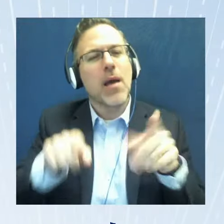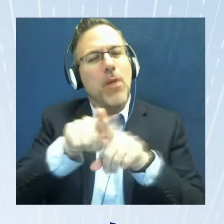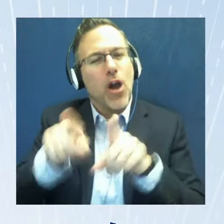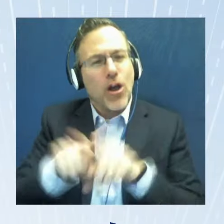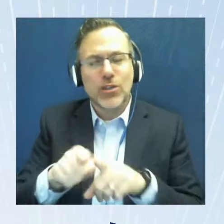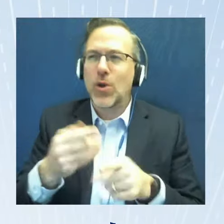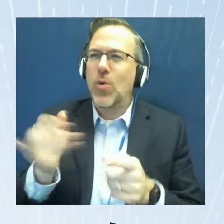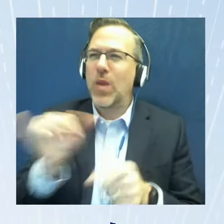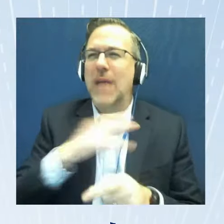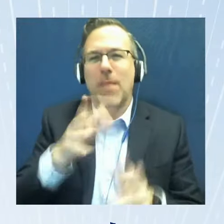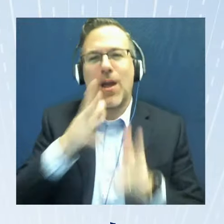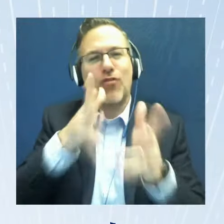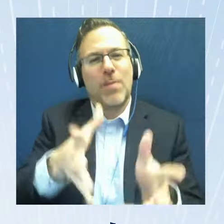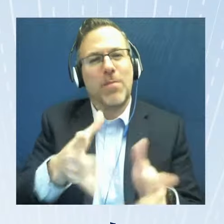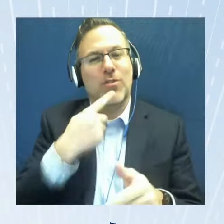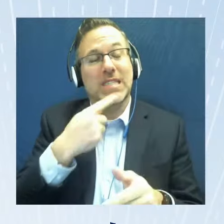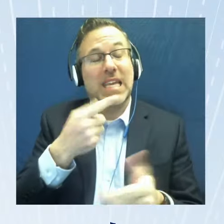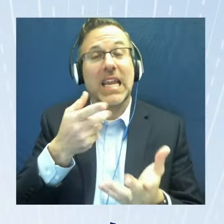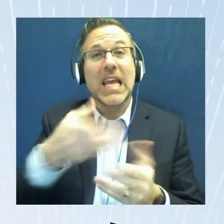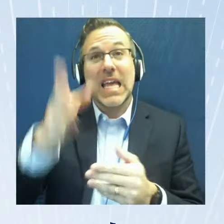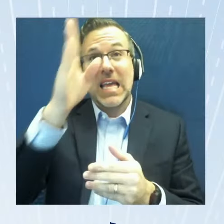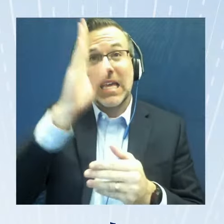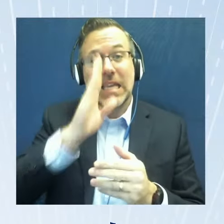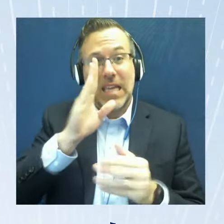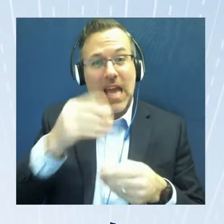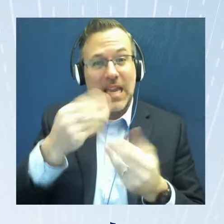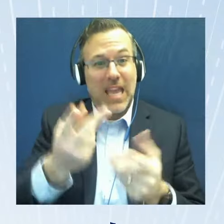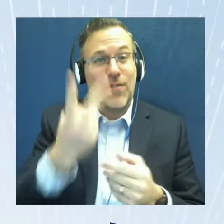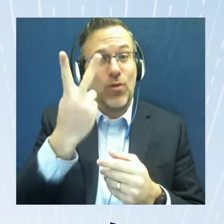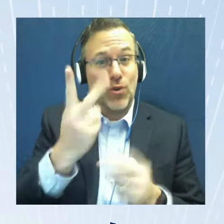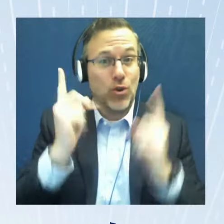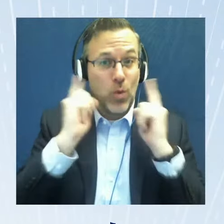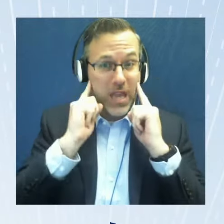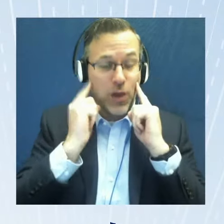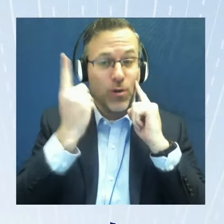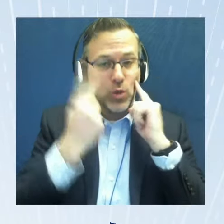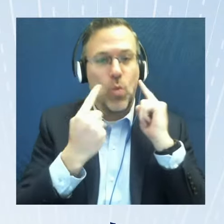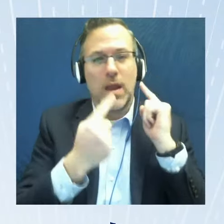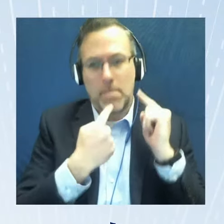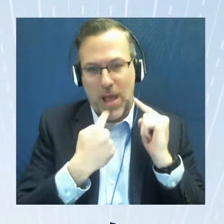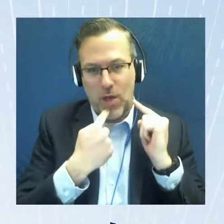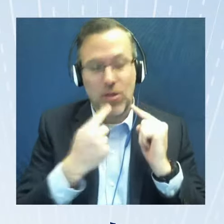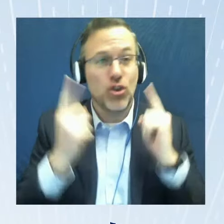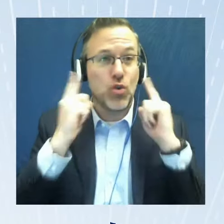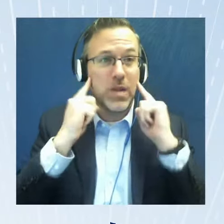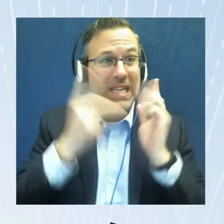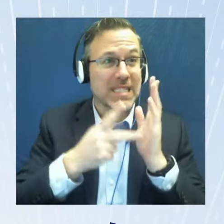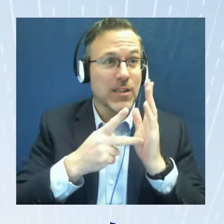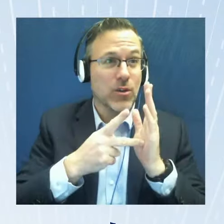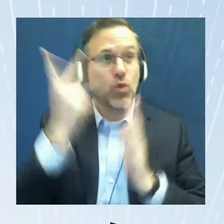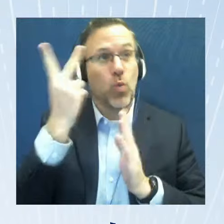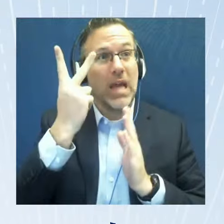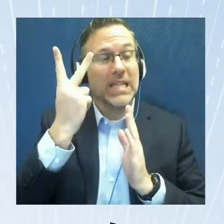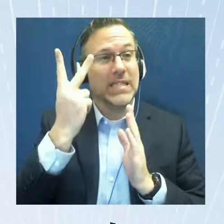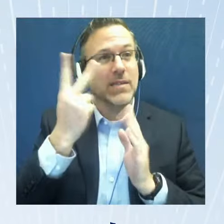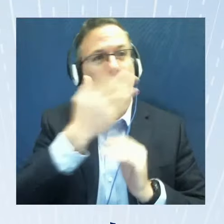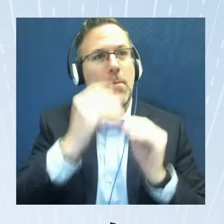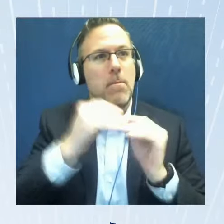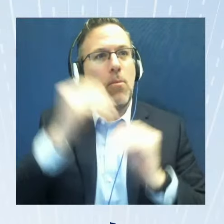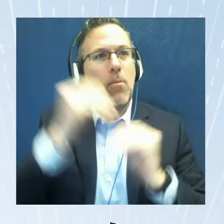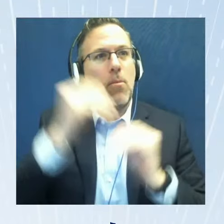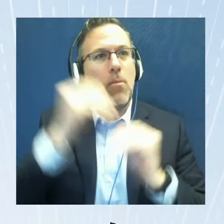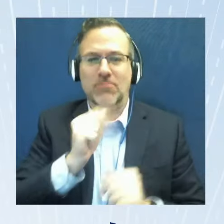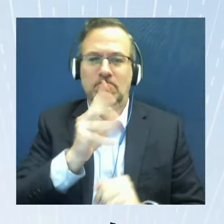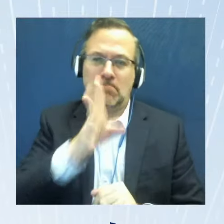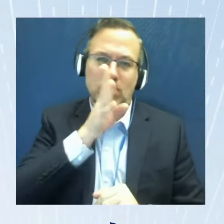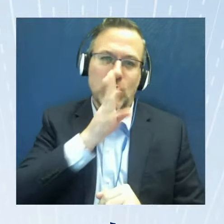say, God gave you 2 ears and 1 mouth for a reason. You listen twice as much as you talk. You take in good, thoughtful, constructive criticism.